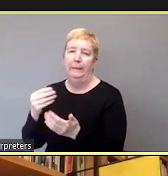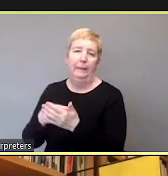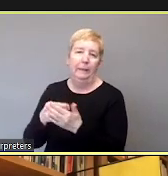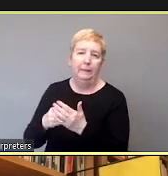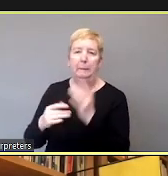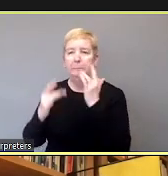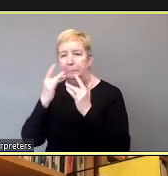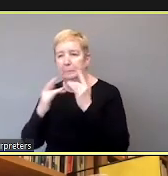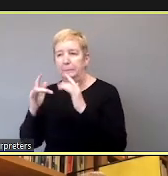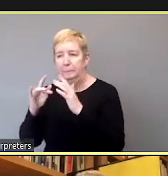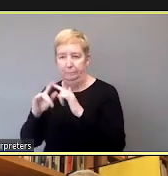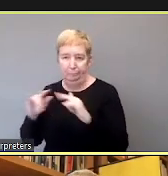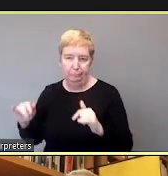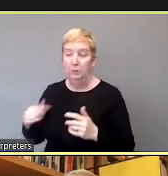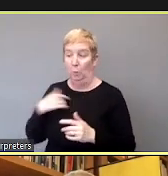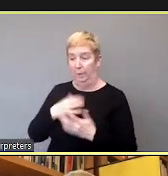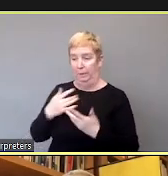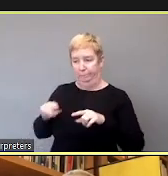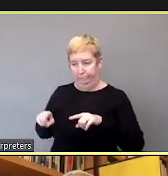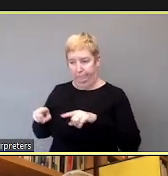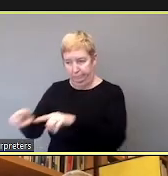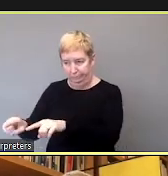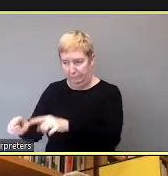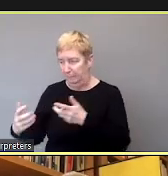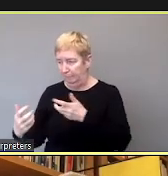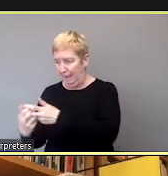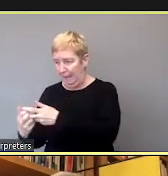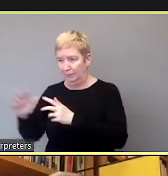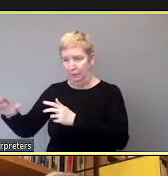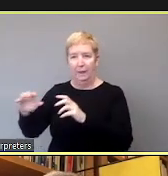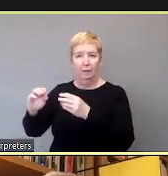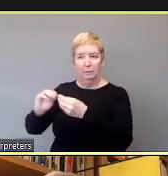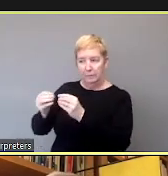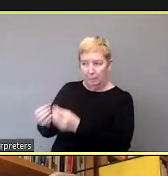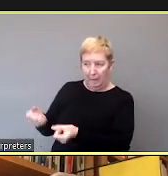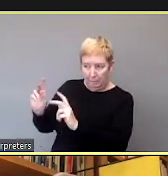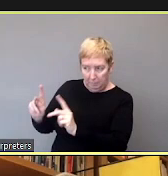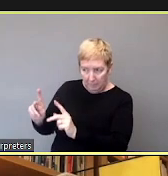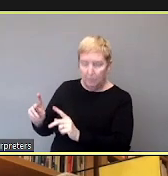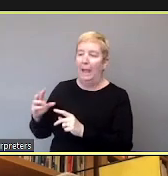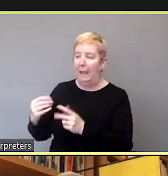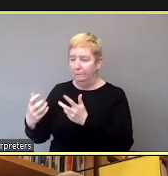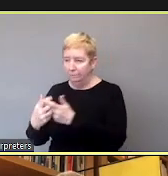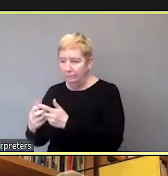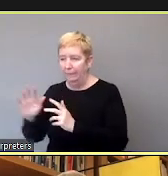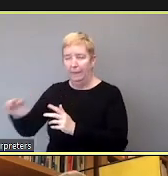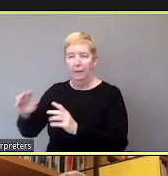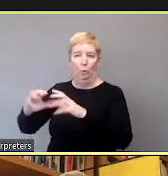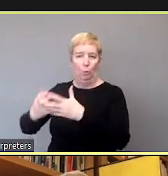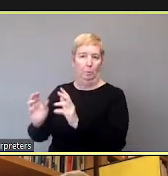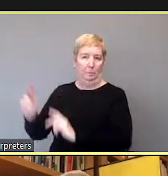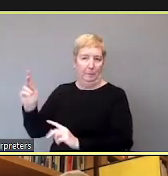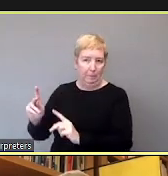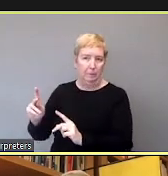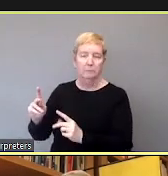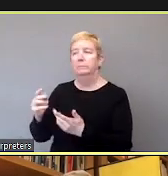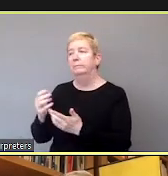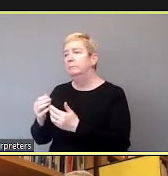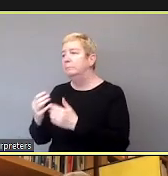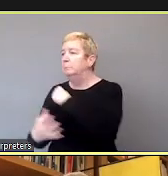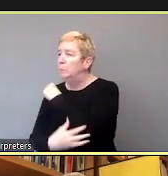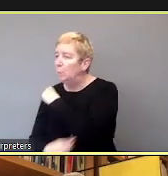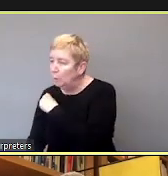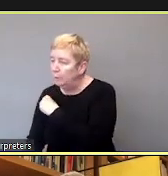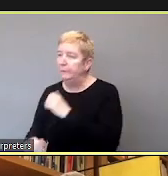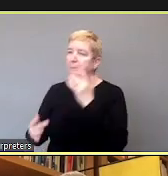of this to try to ensure that those highest risk people who have twice as many cases of COVID